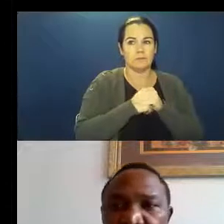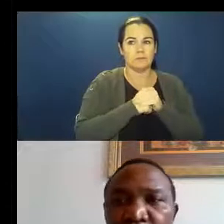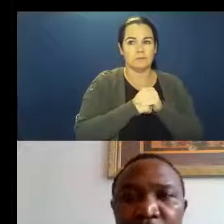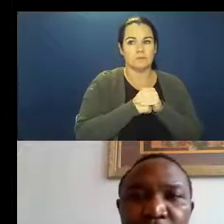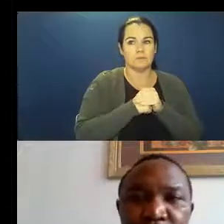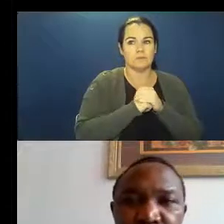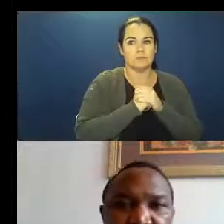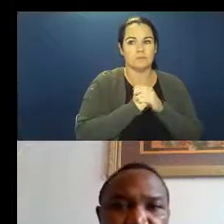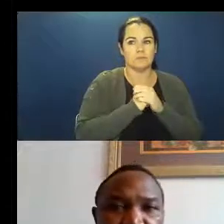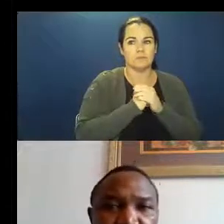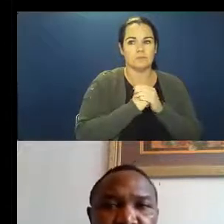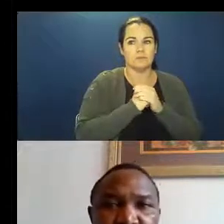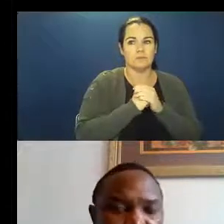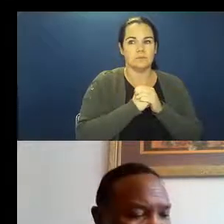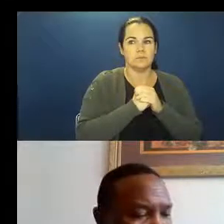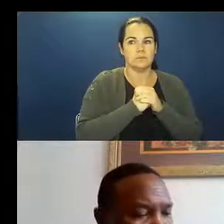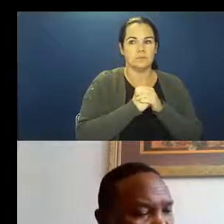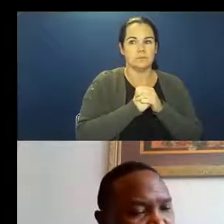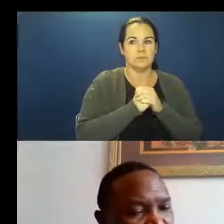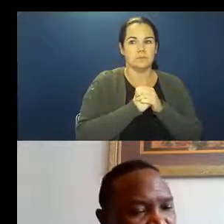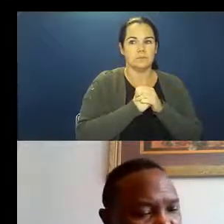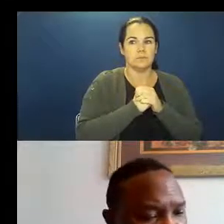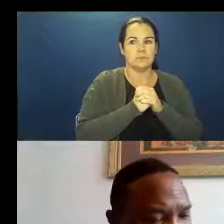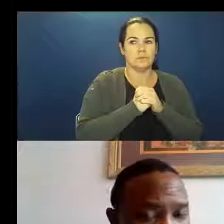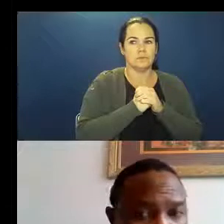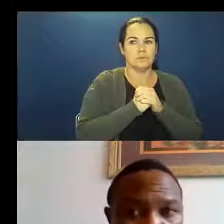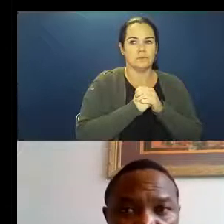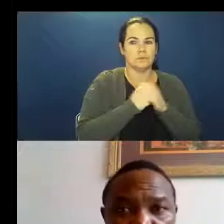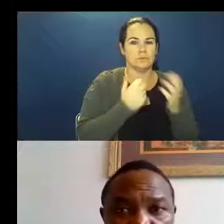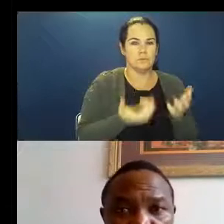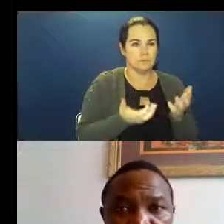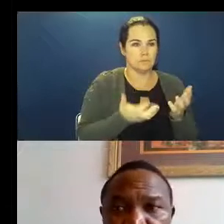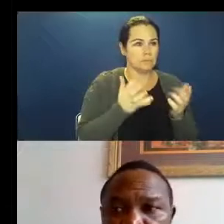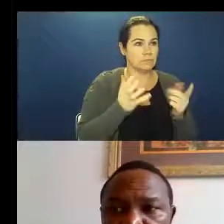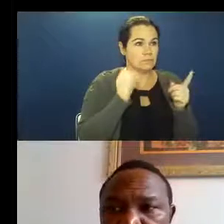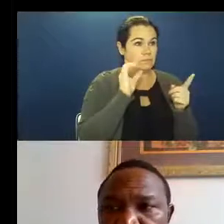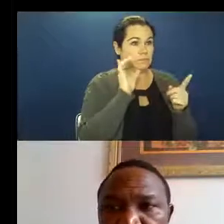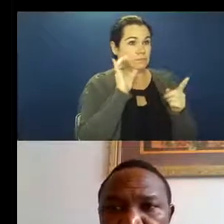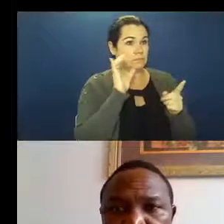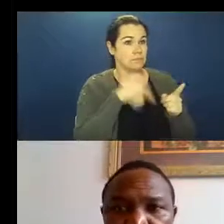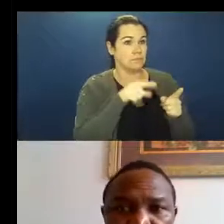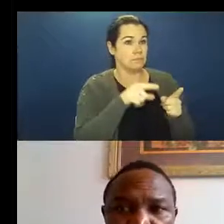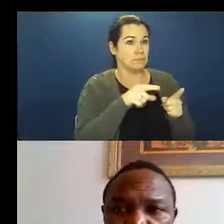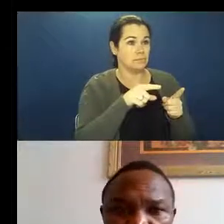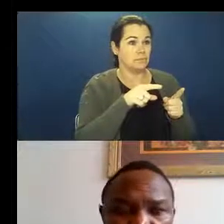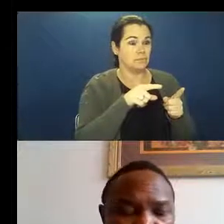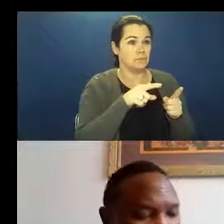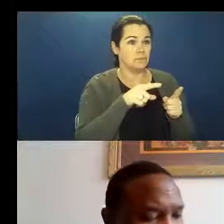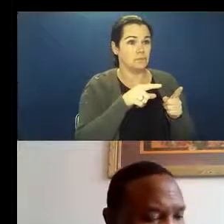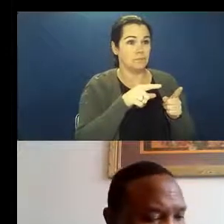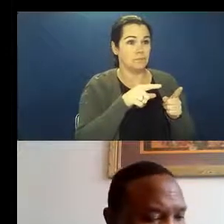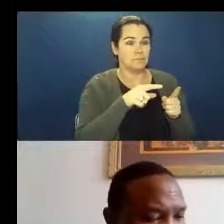This early intervention and disability rehabilitation in health research center pathway, what we call